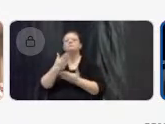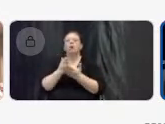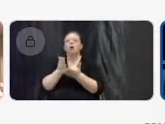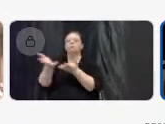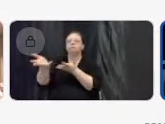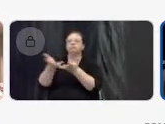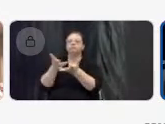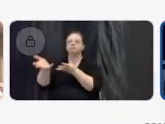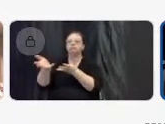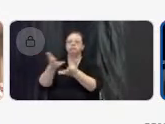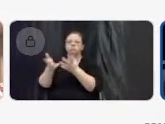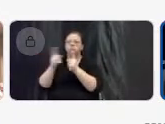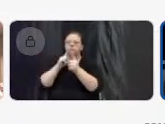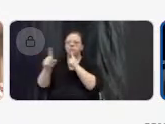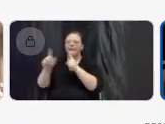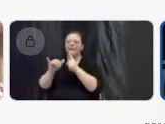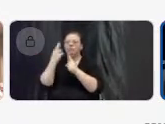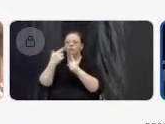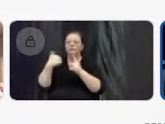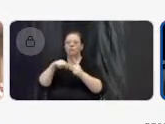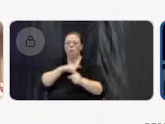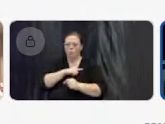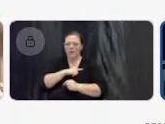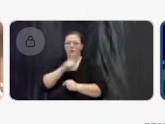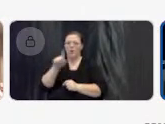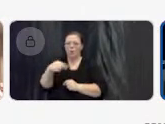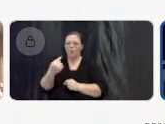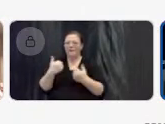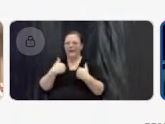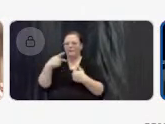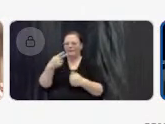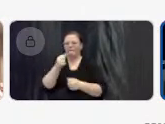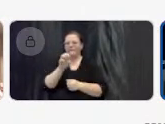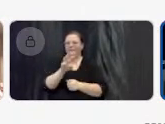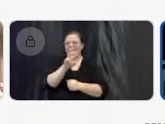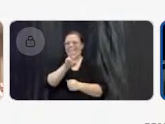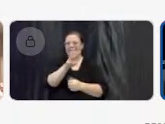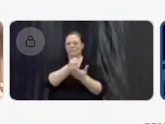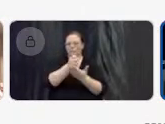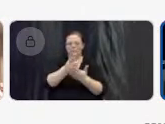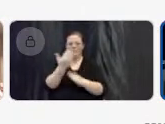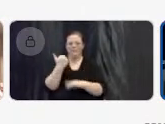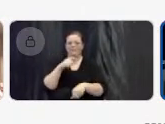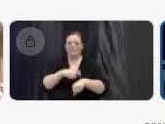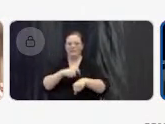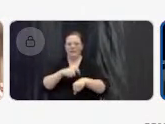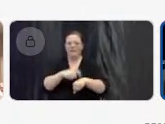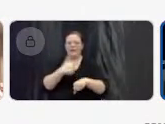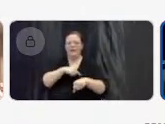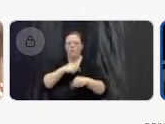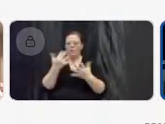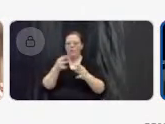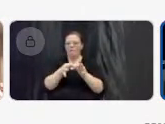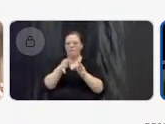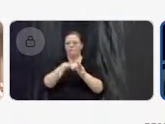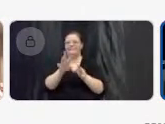and forth. That was why we deferred, or why we only got phase 6 approved last time, and why we deferred 7